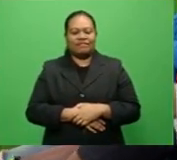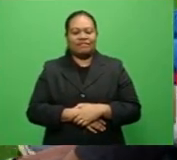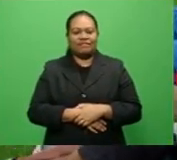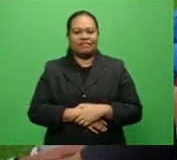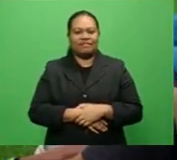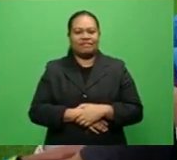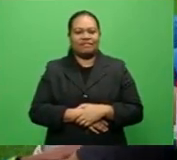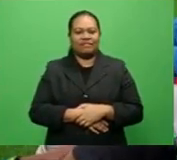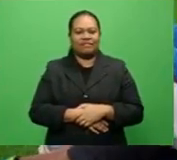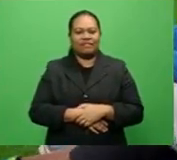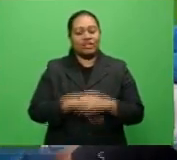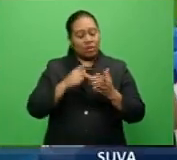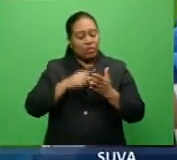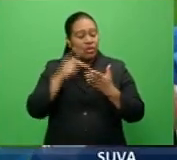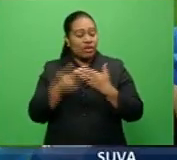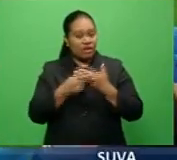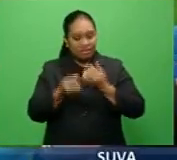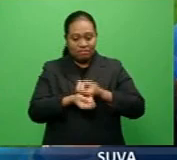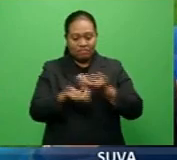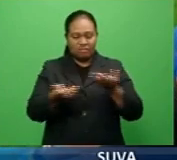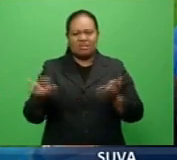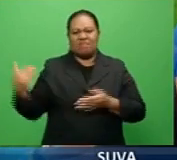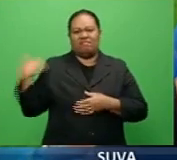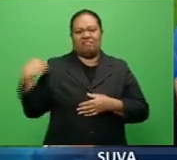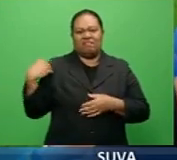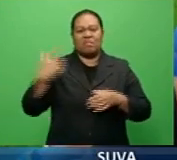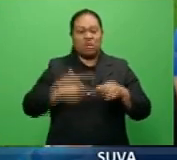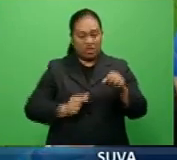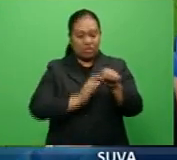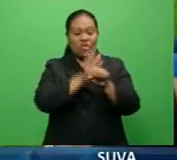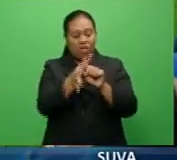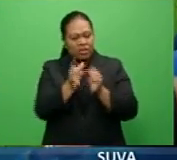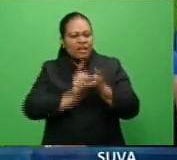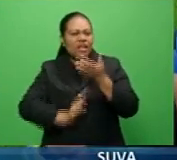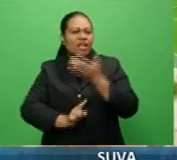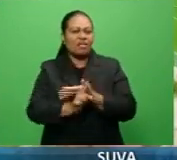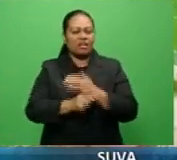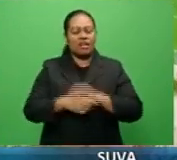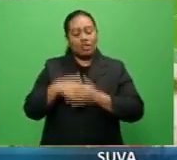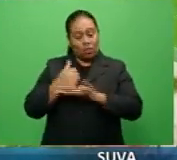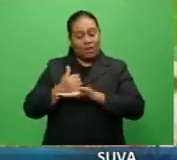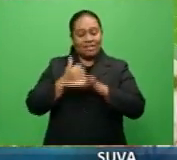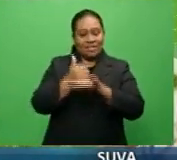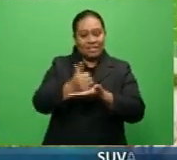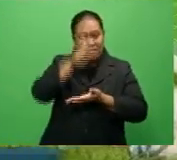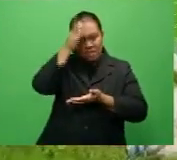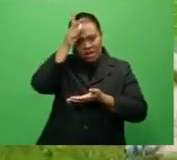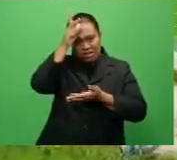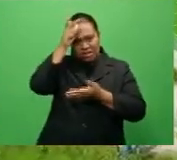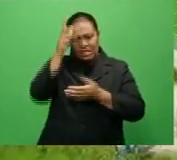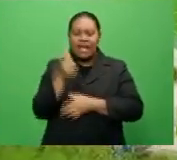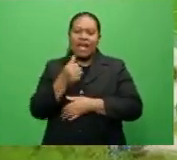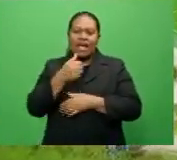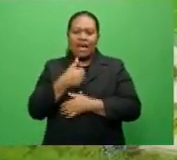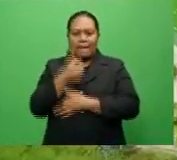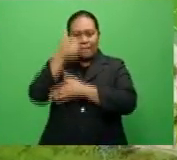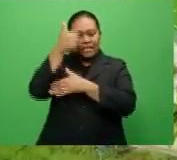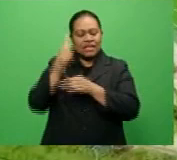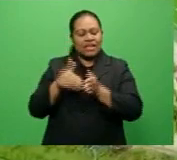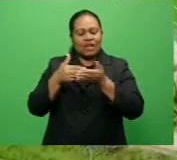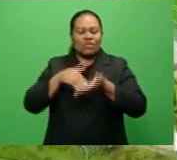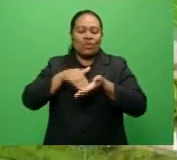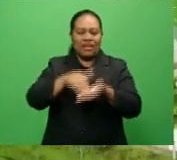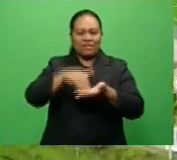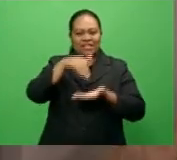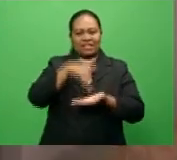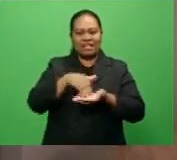While the program was disrupted due to the effects of COVID-19, the assistance of the French Embassy will help the centre get back on